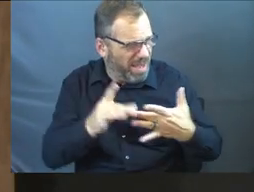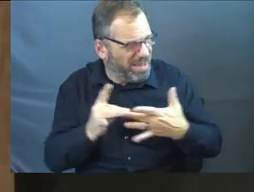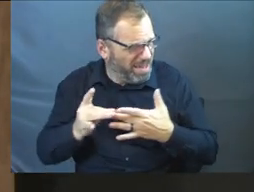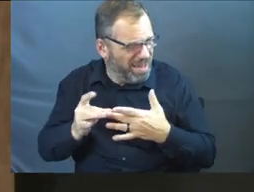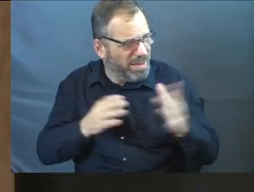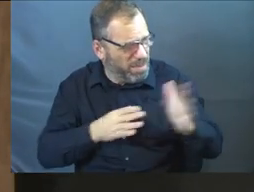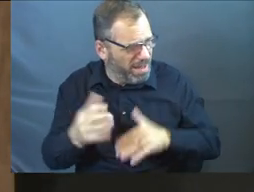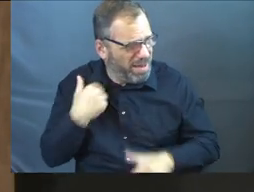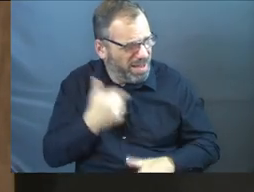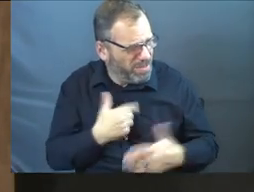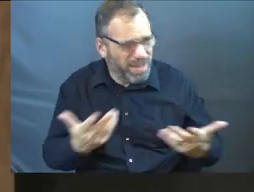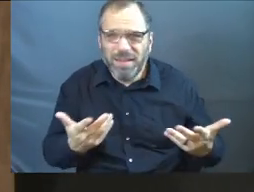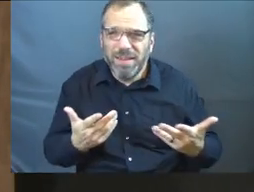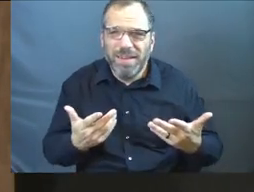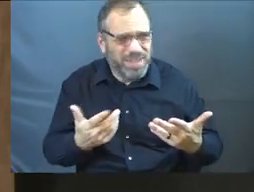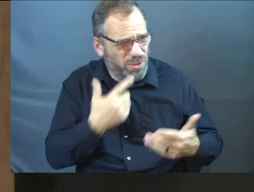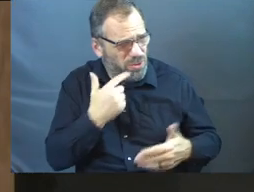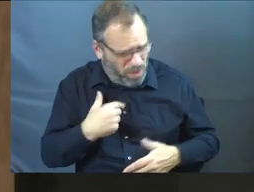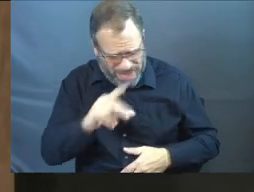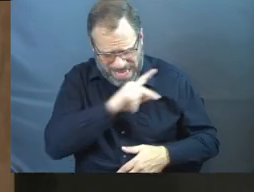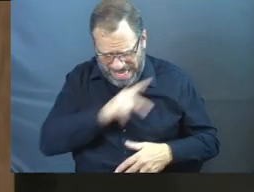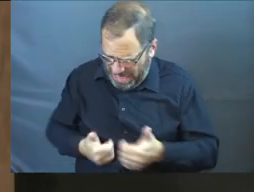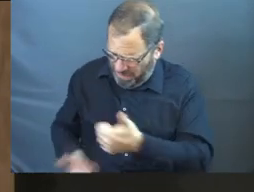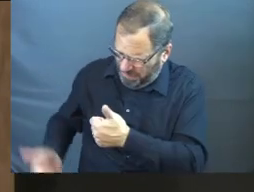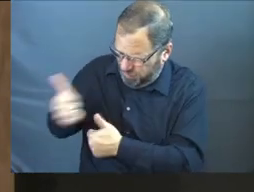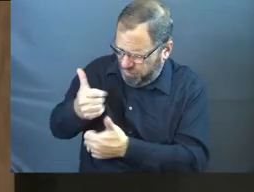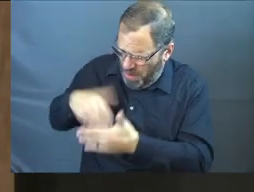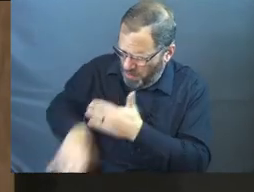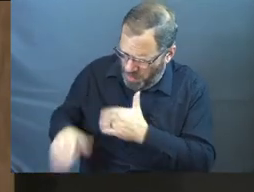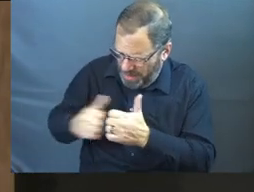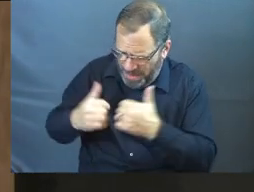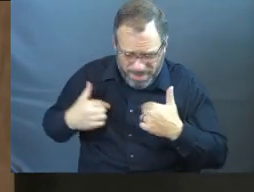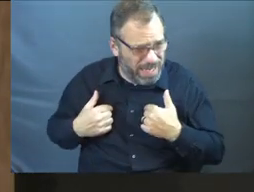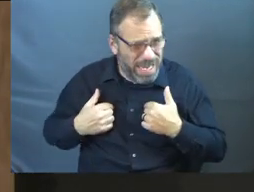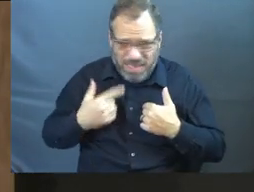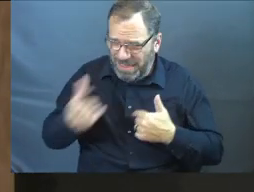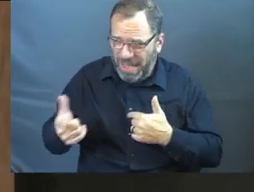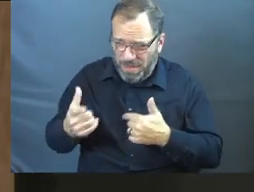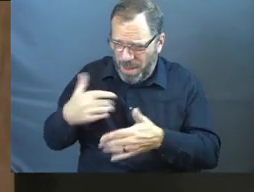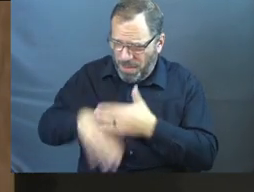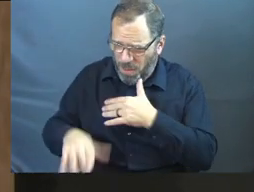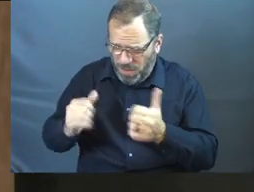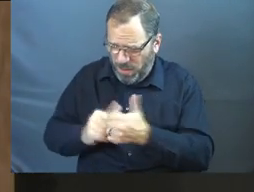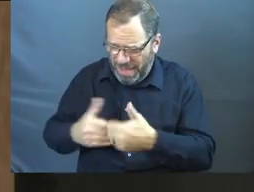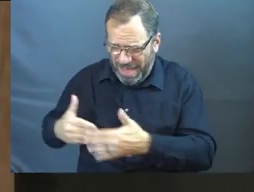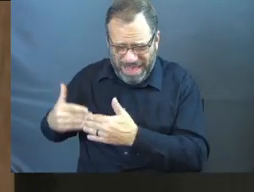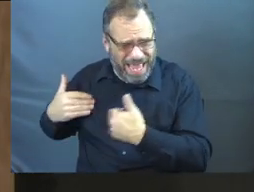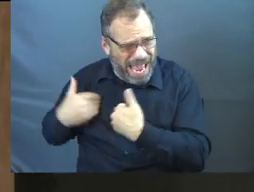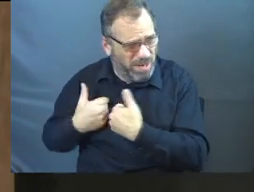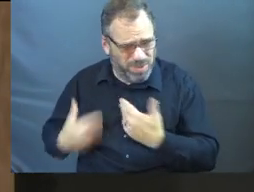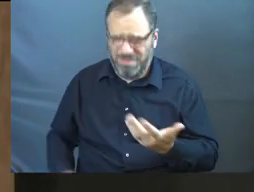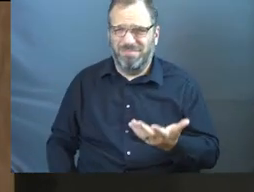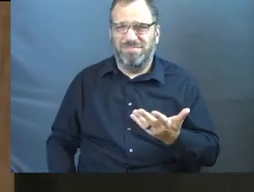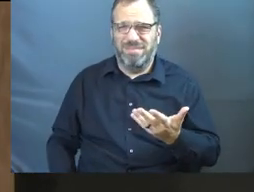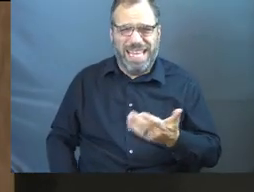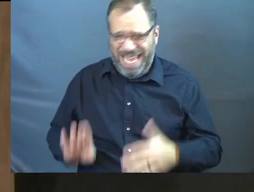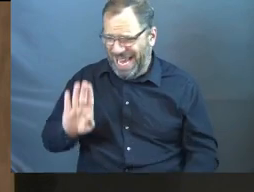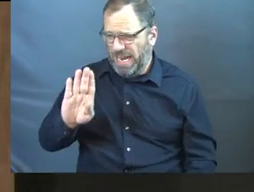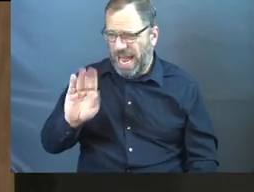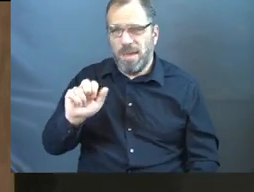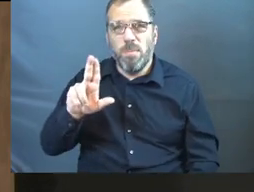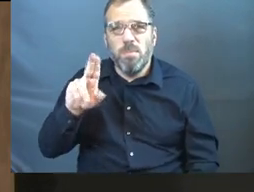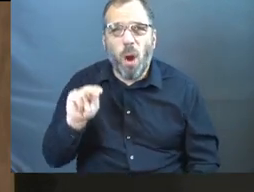this his plan for sure? You just told me that the King of Kings is going to be born to me, and you're telling me he's going to be born with animals in a